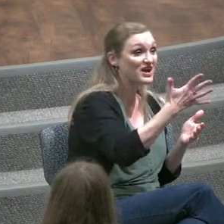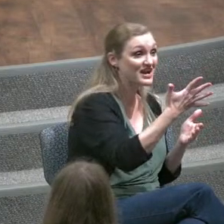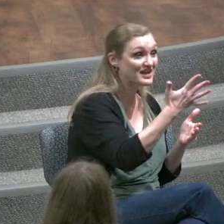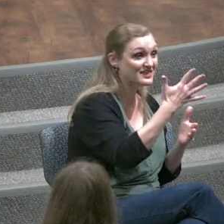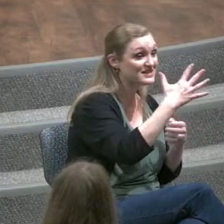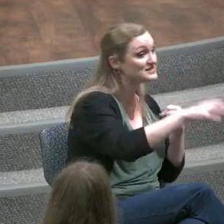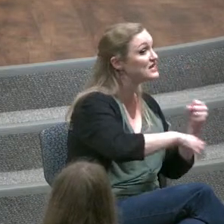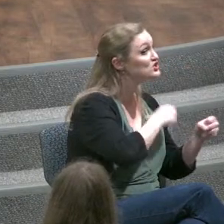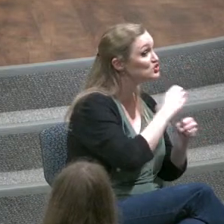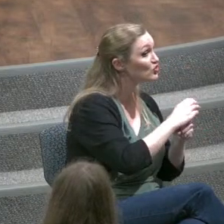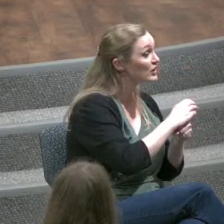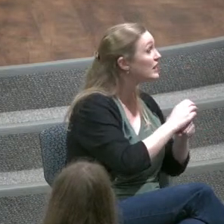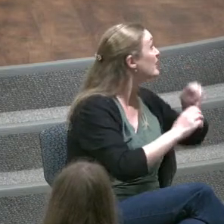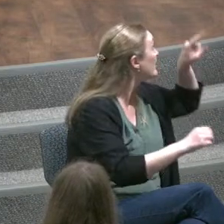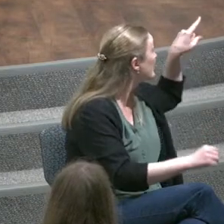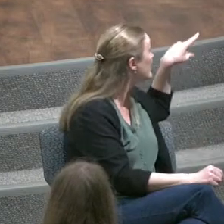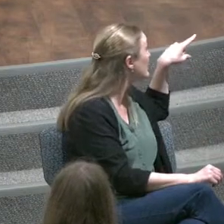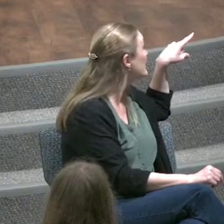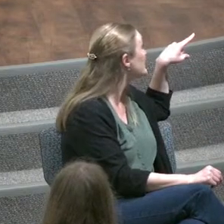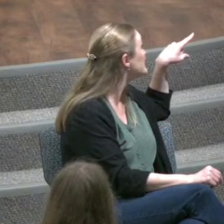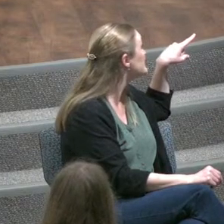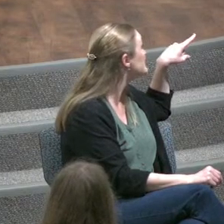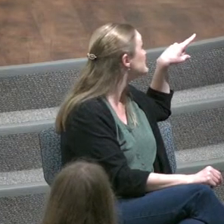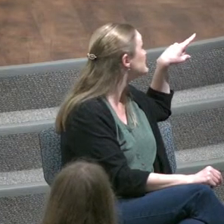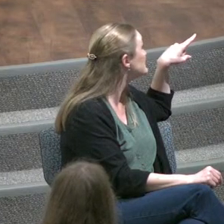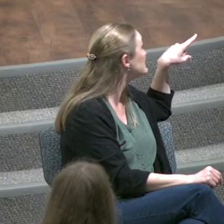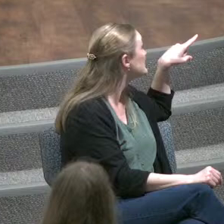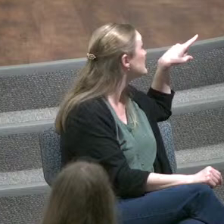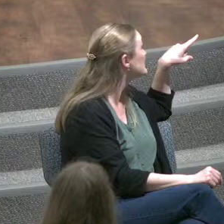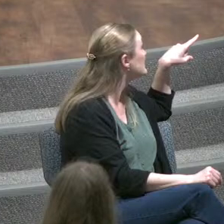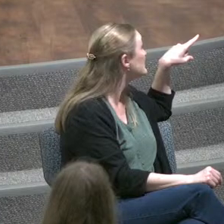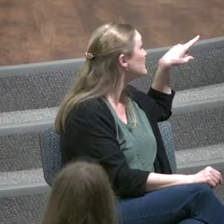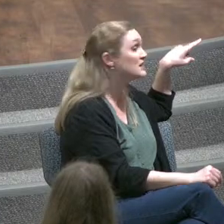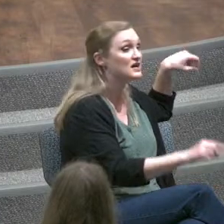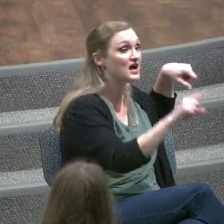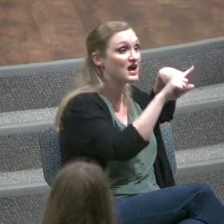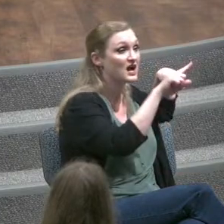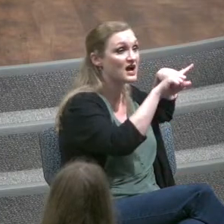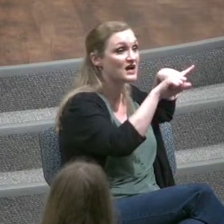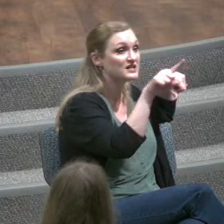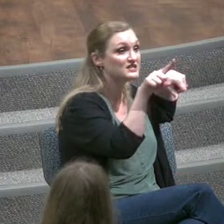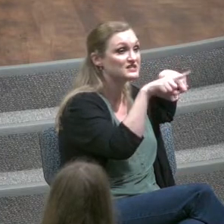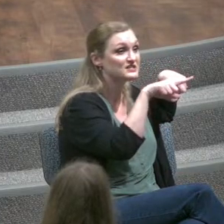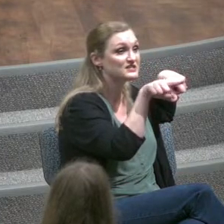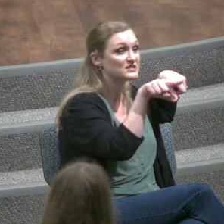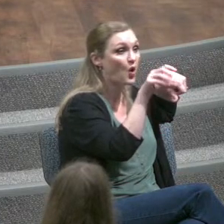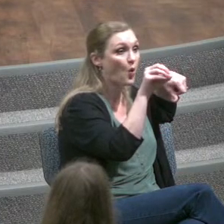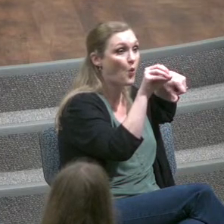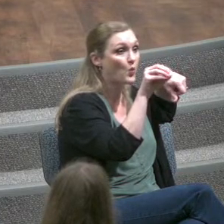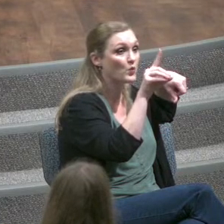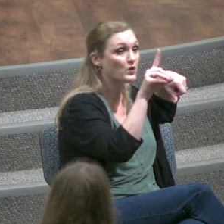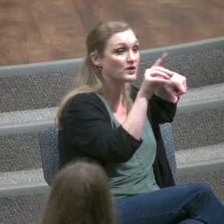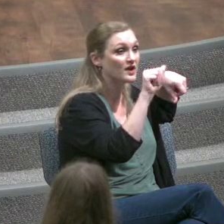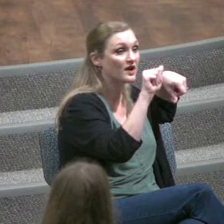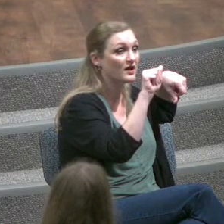century A.D. This is a zodiac symbol,